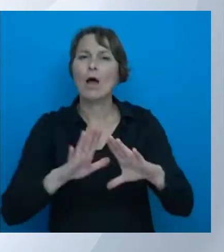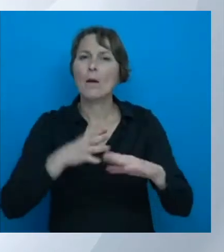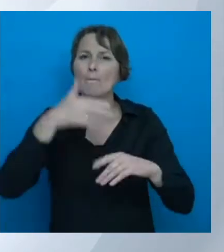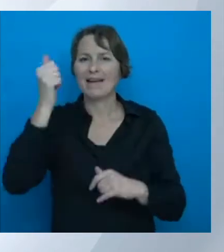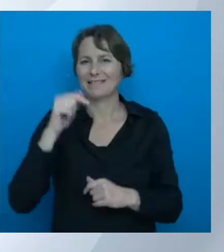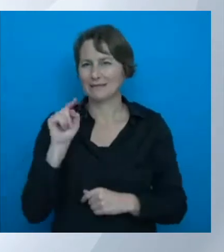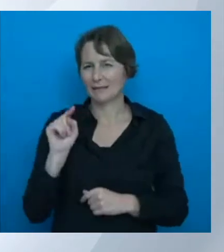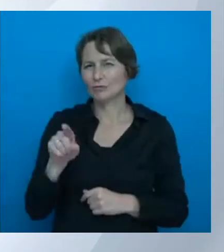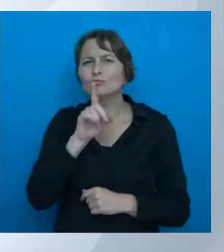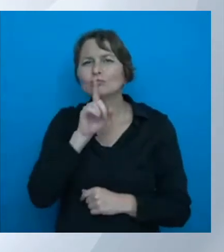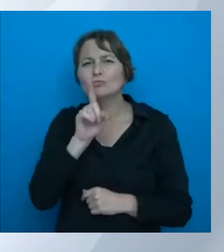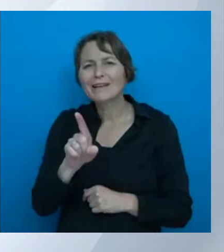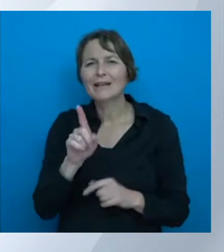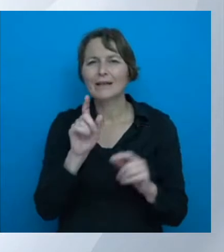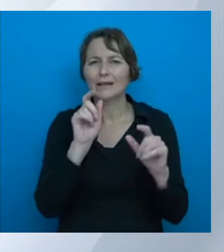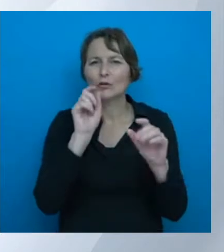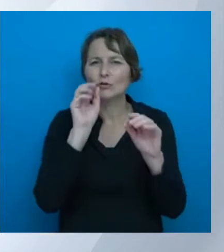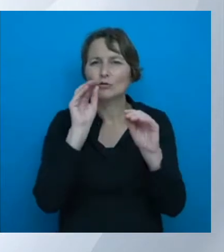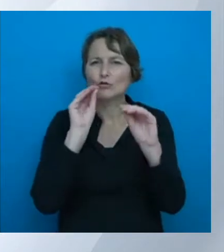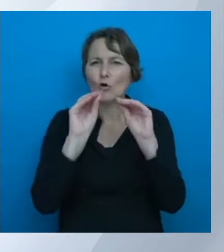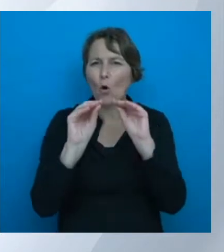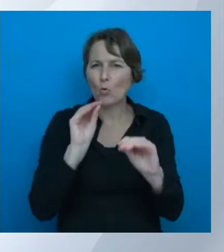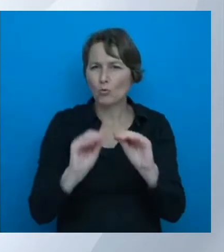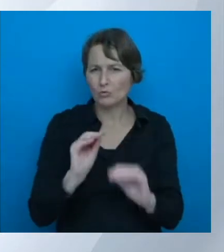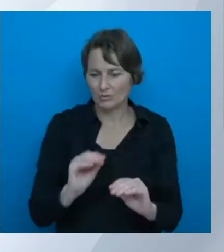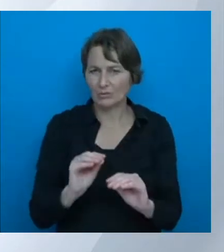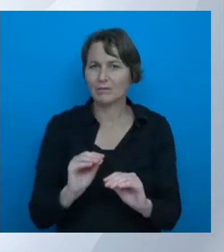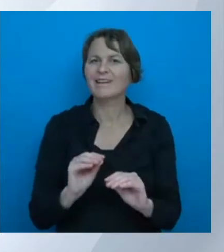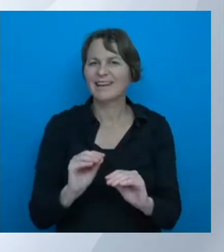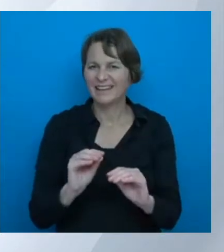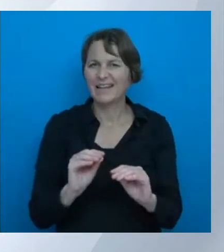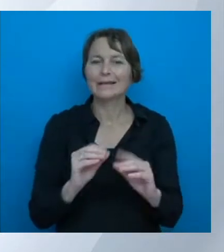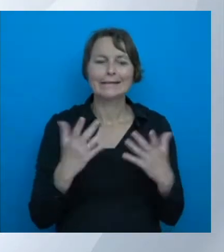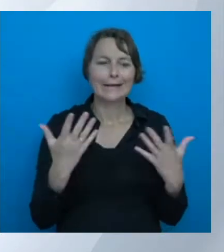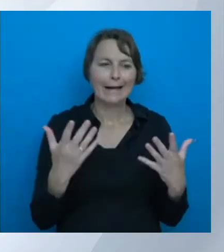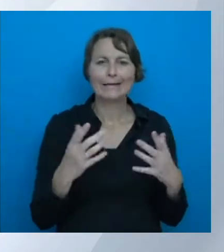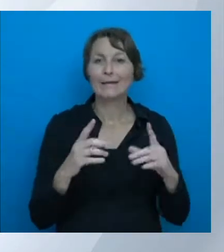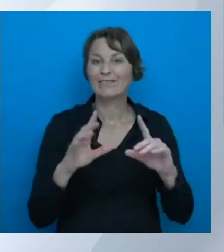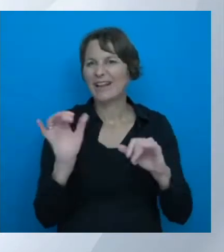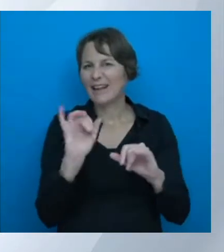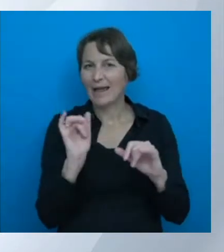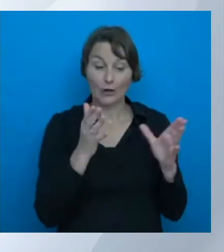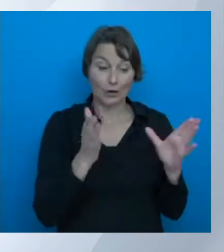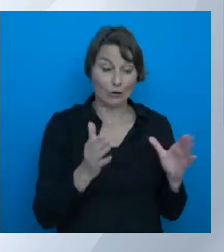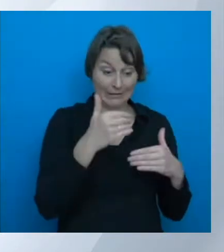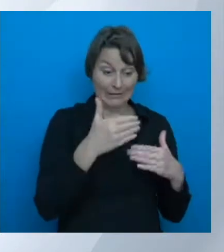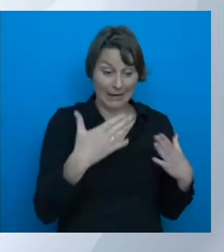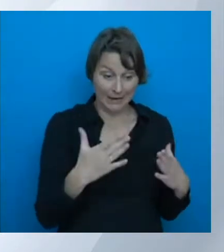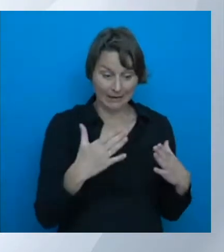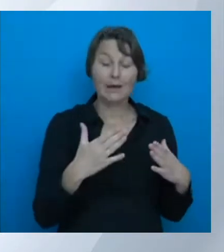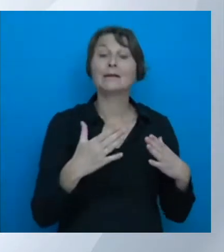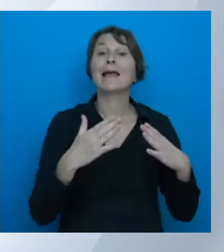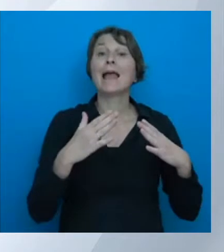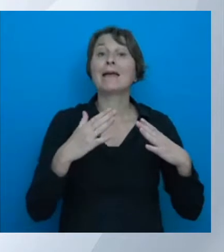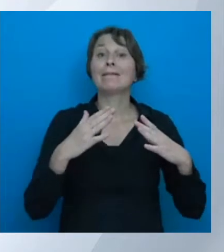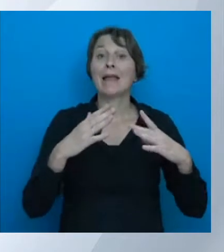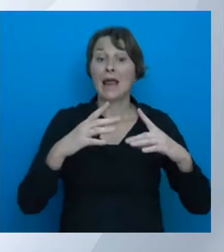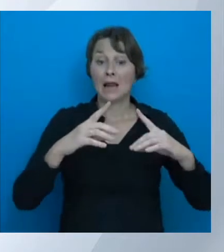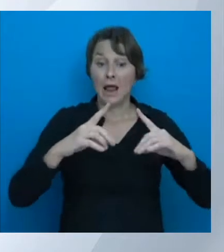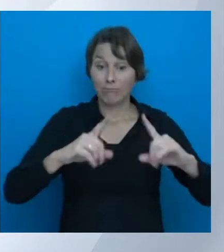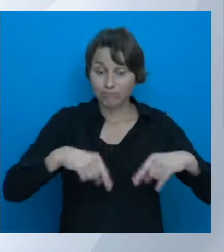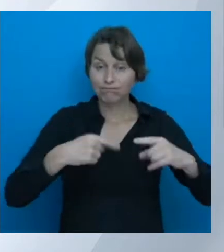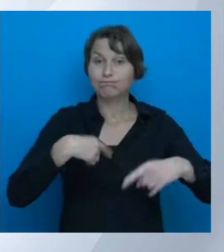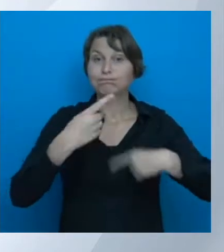dependencies packaged as containers, deployed as microservices, and exposed as APIs. And this all can be managed